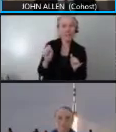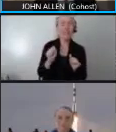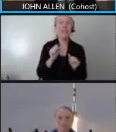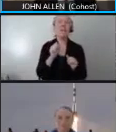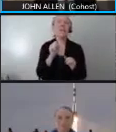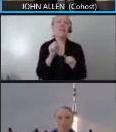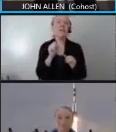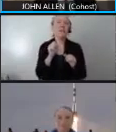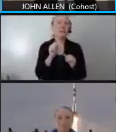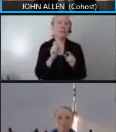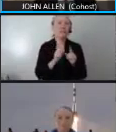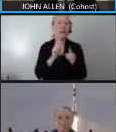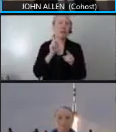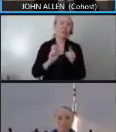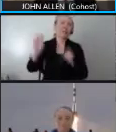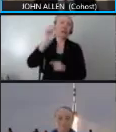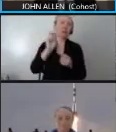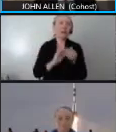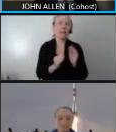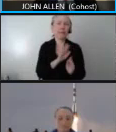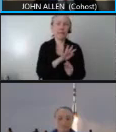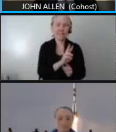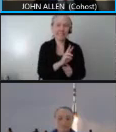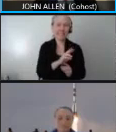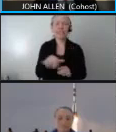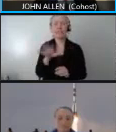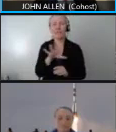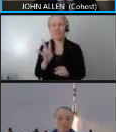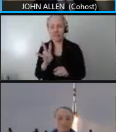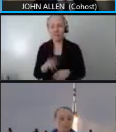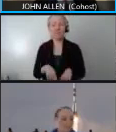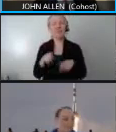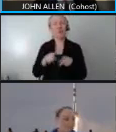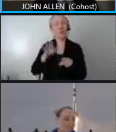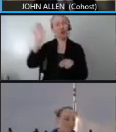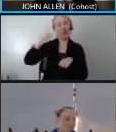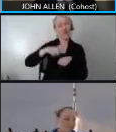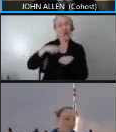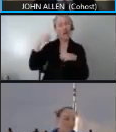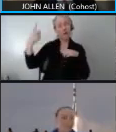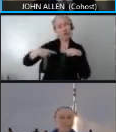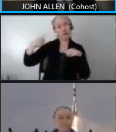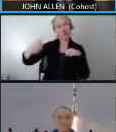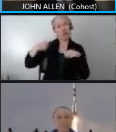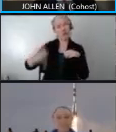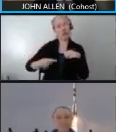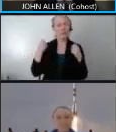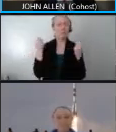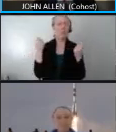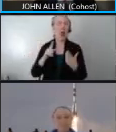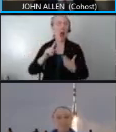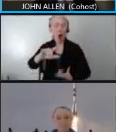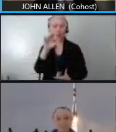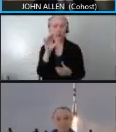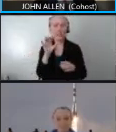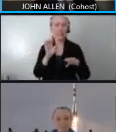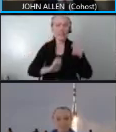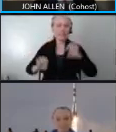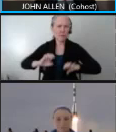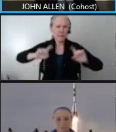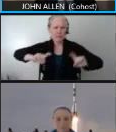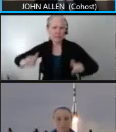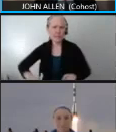57. And during her time on orbit, the crews contributed to hundreds of experiments in biology,